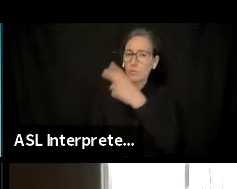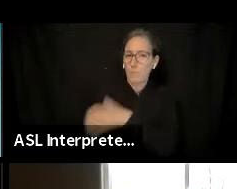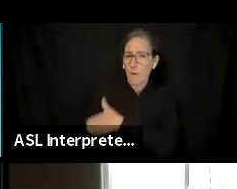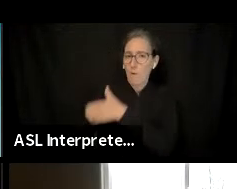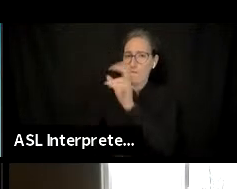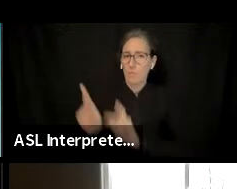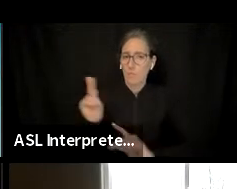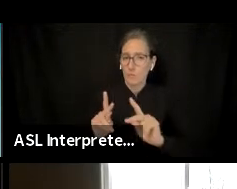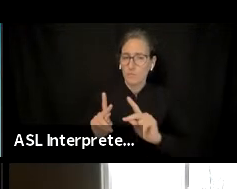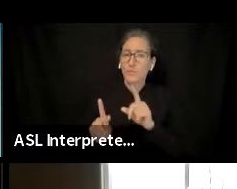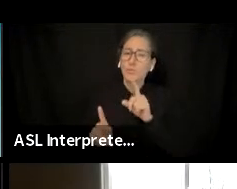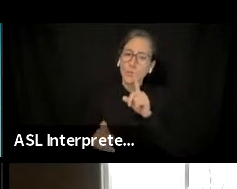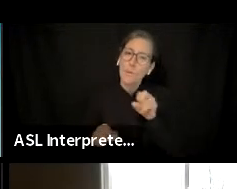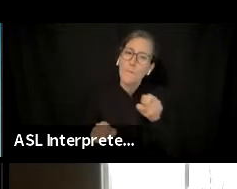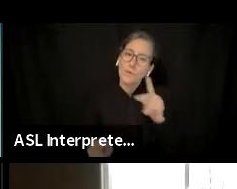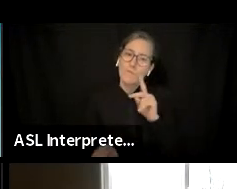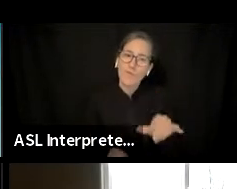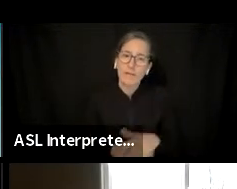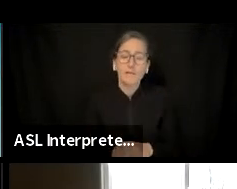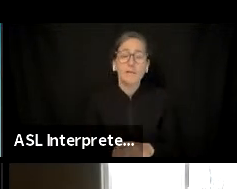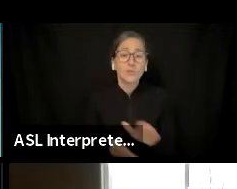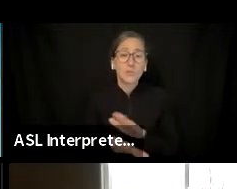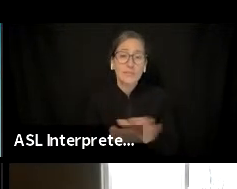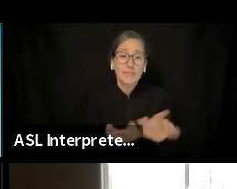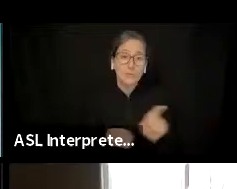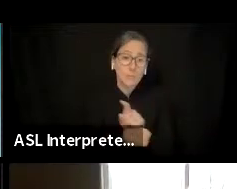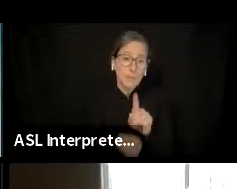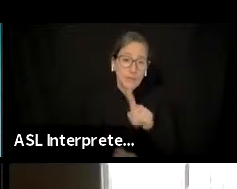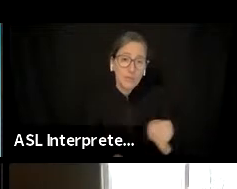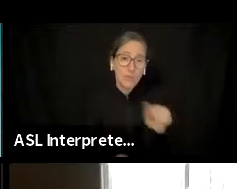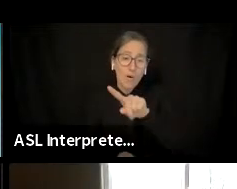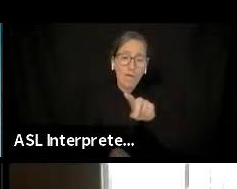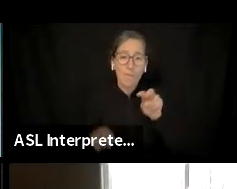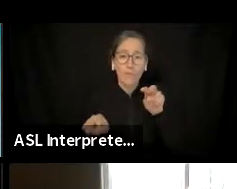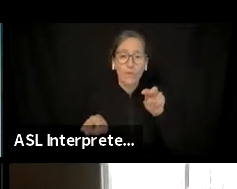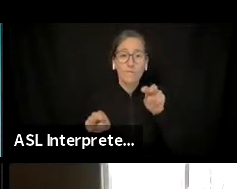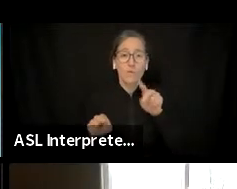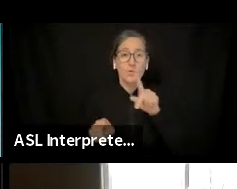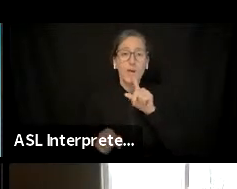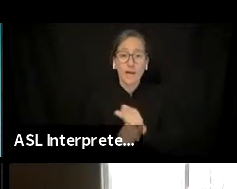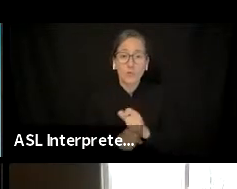And it's nice to meet everyone. And I look forward to the day when we can just be human beings in a room.